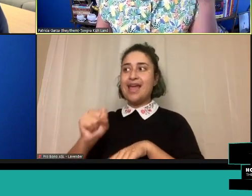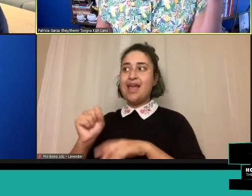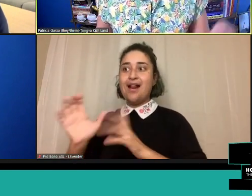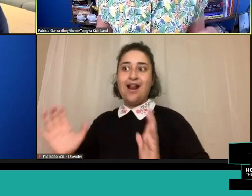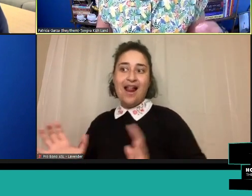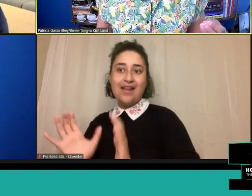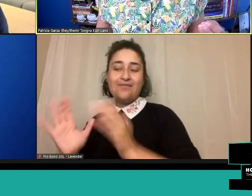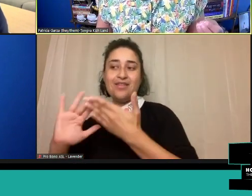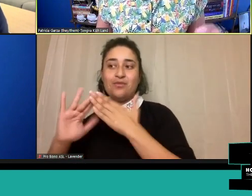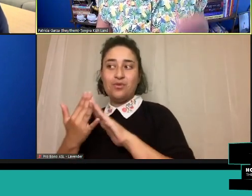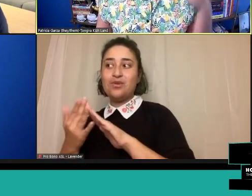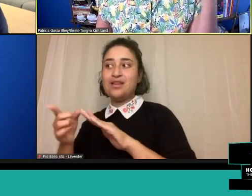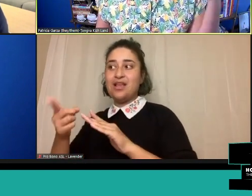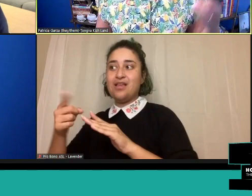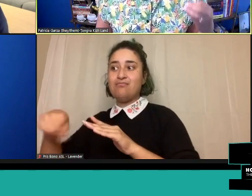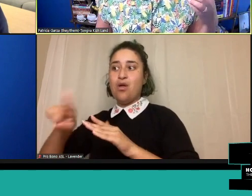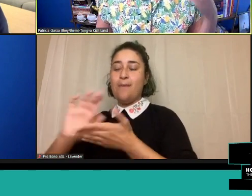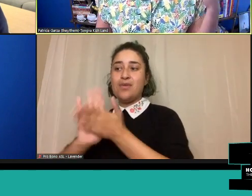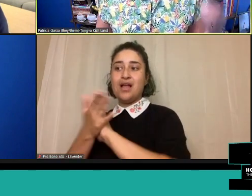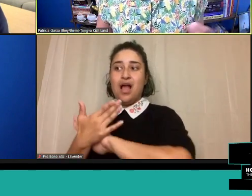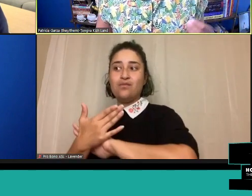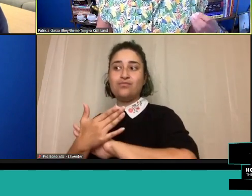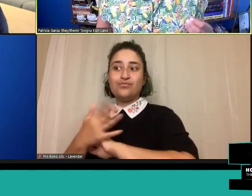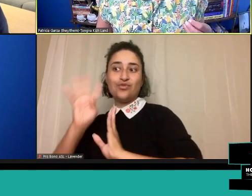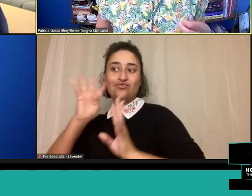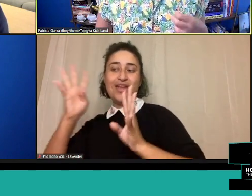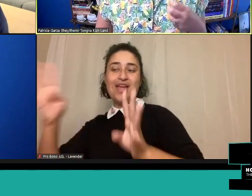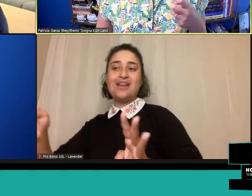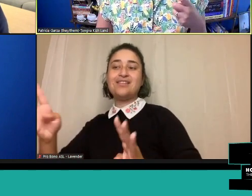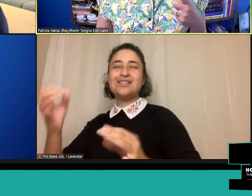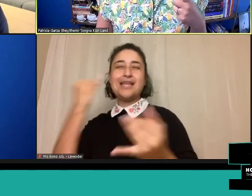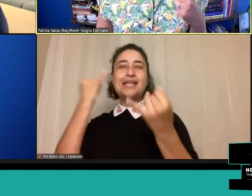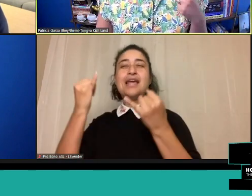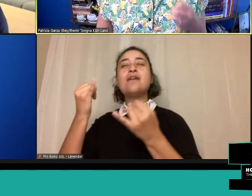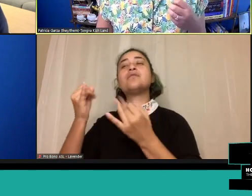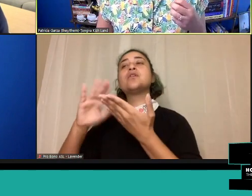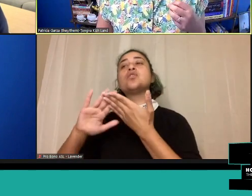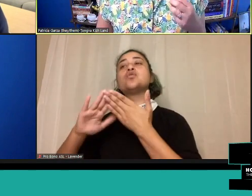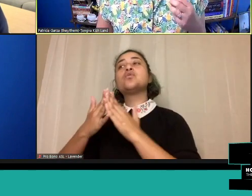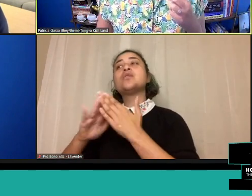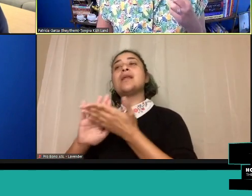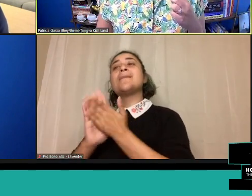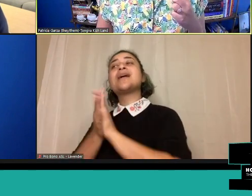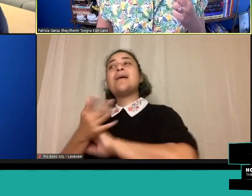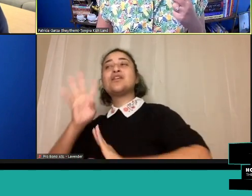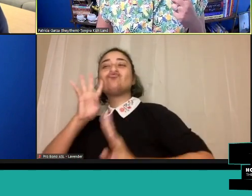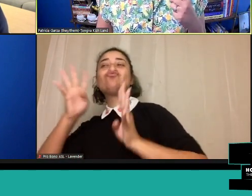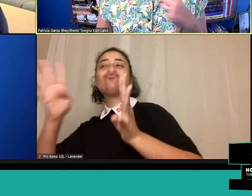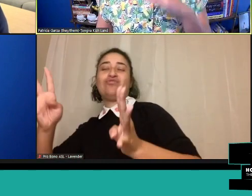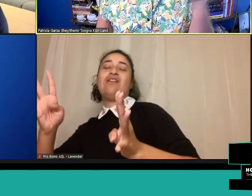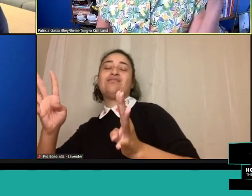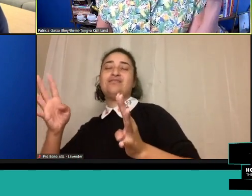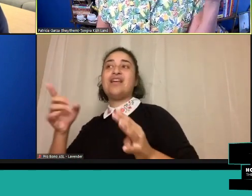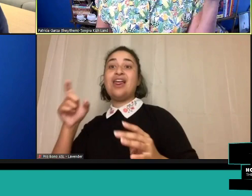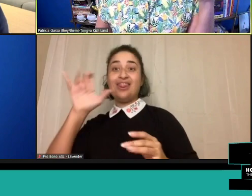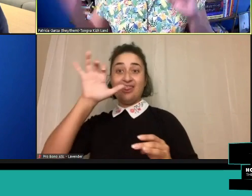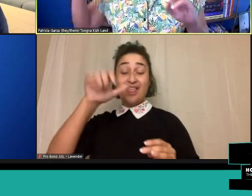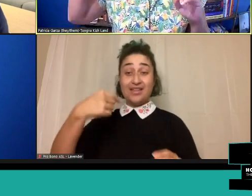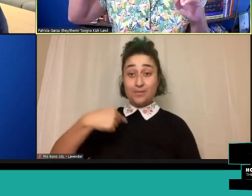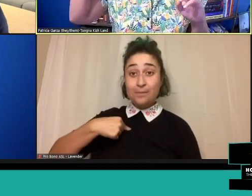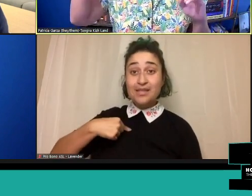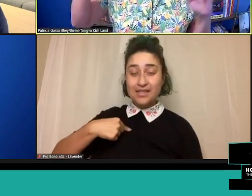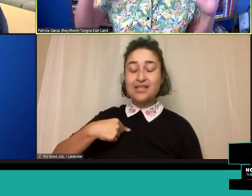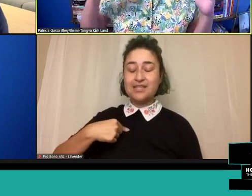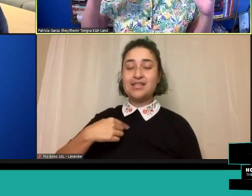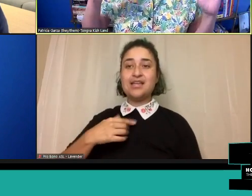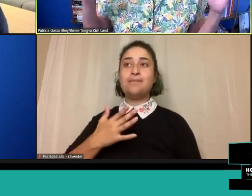as creators, this idea of community as creators. And that to me has been my guiding